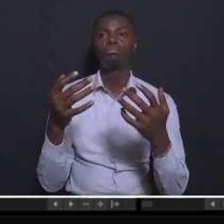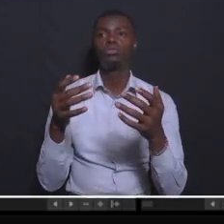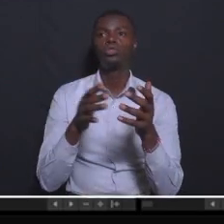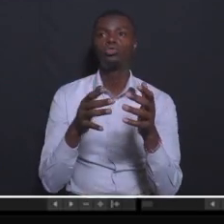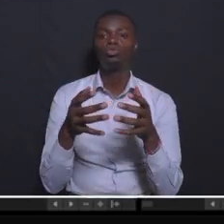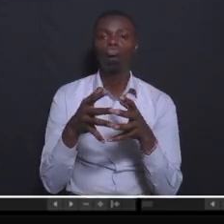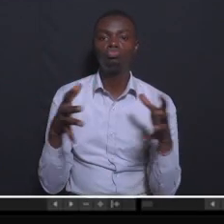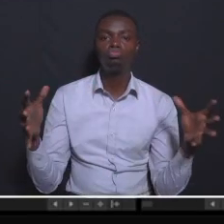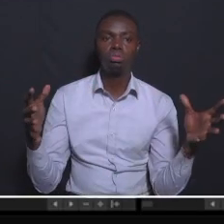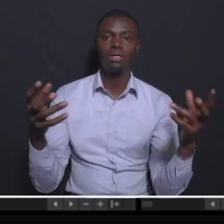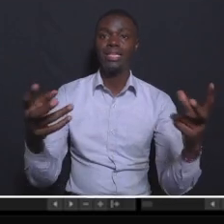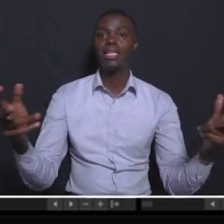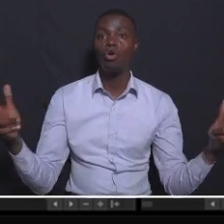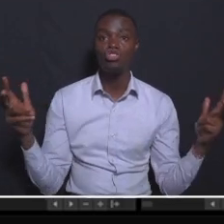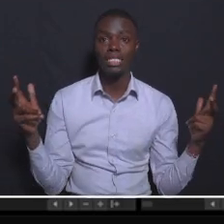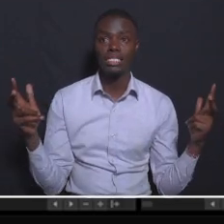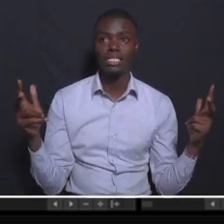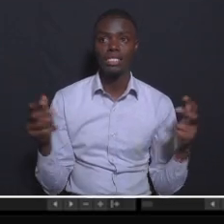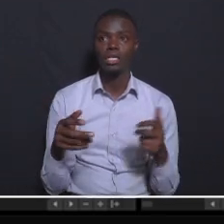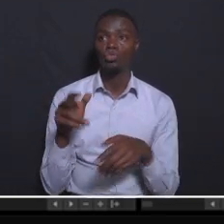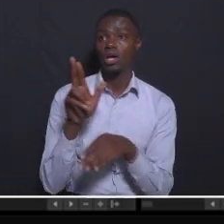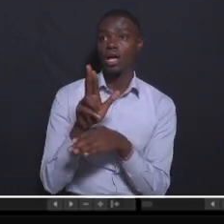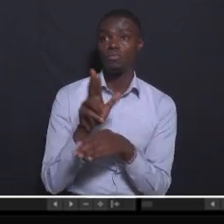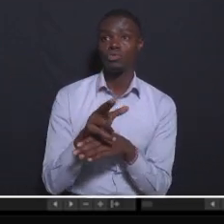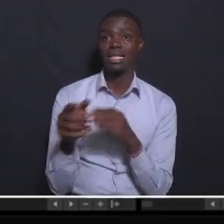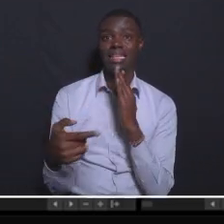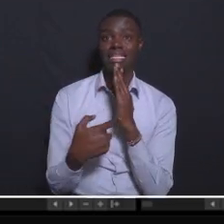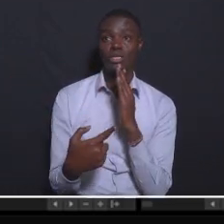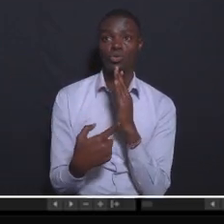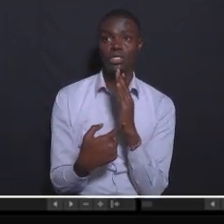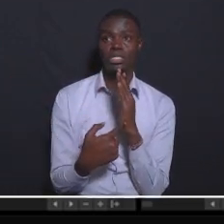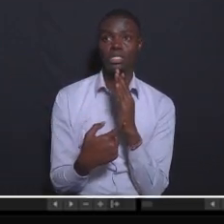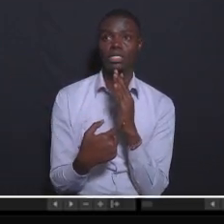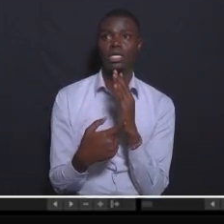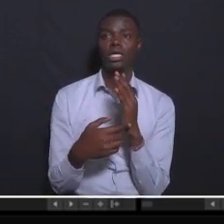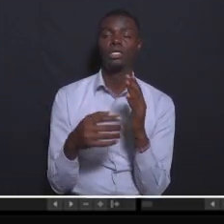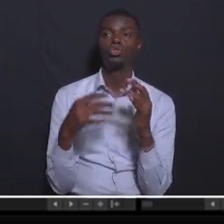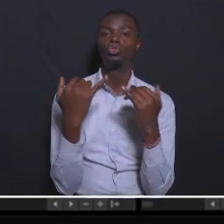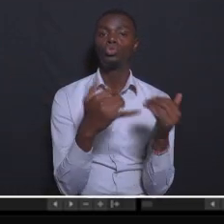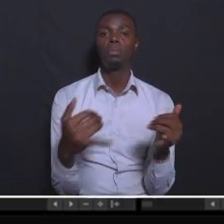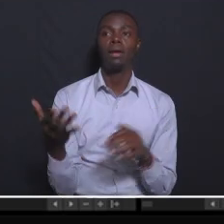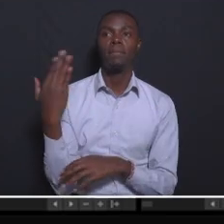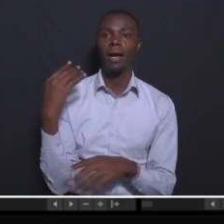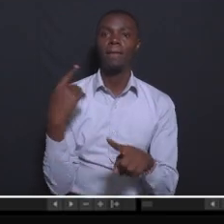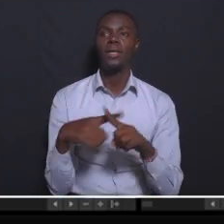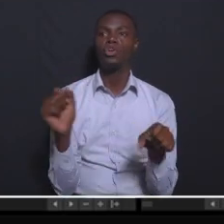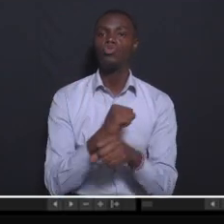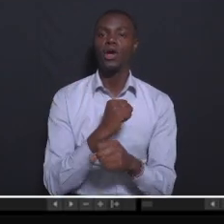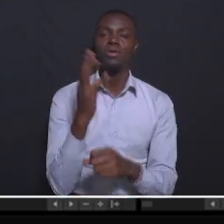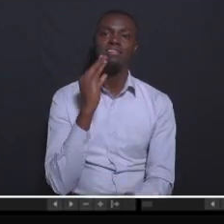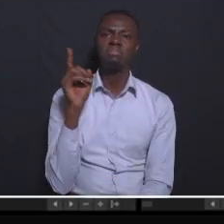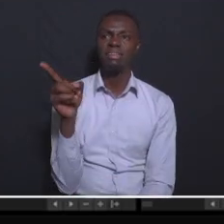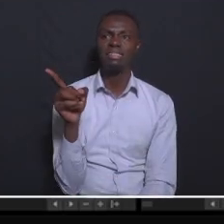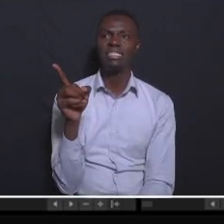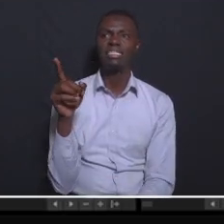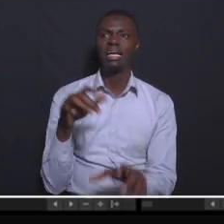And so I'm using the technology to play back. But you will not experience it